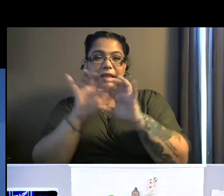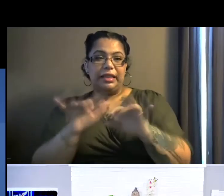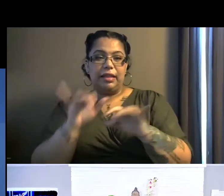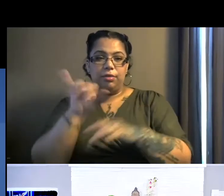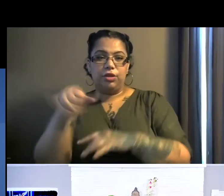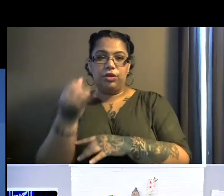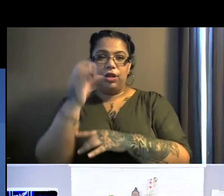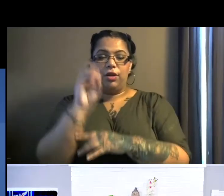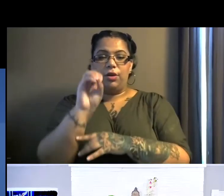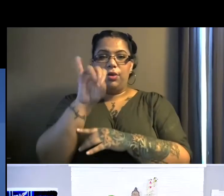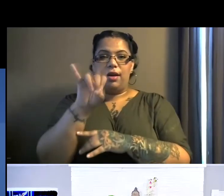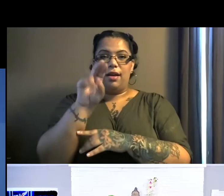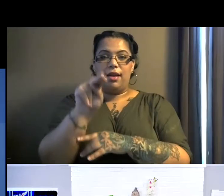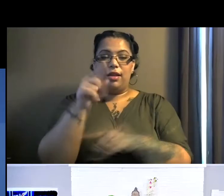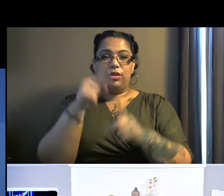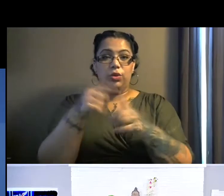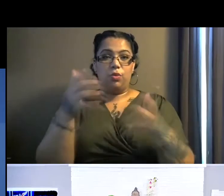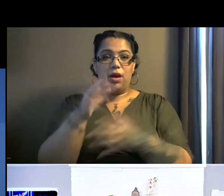J-O-I-N to